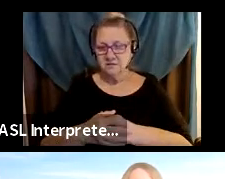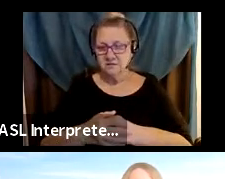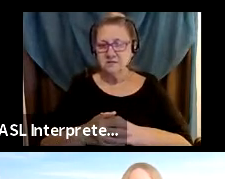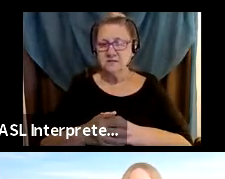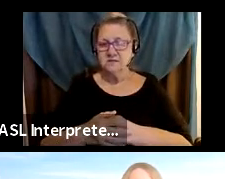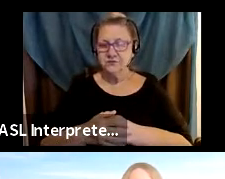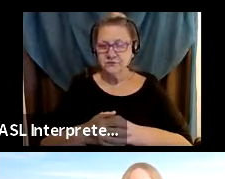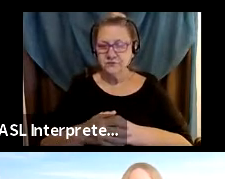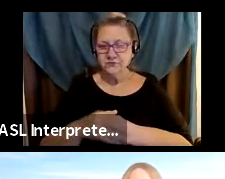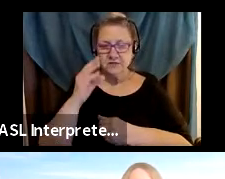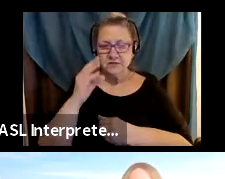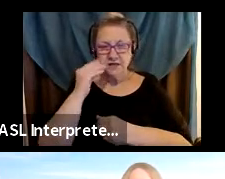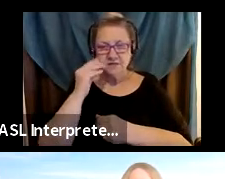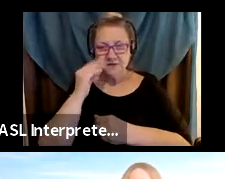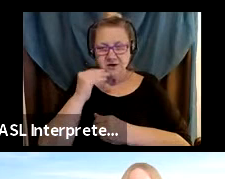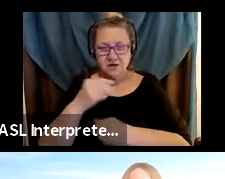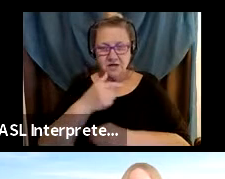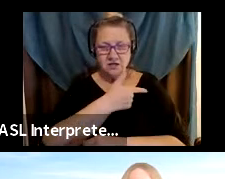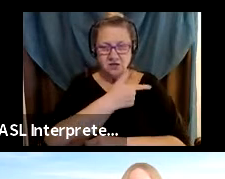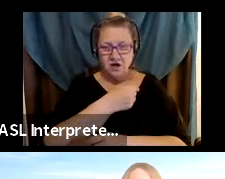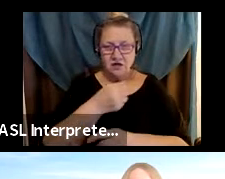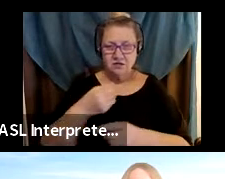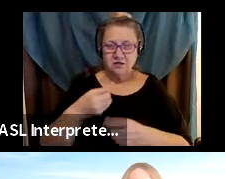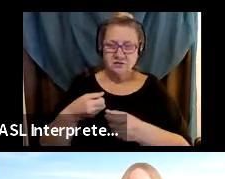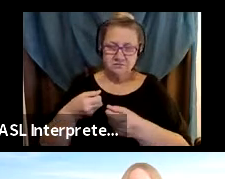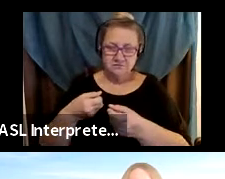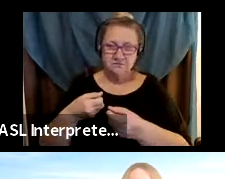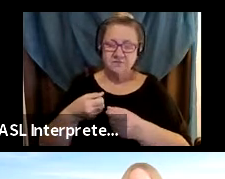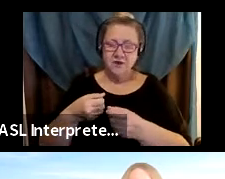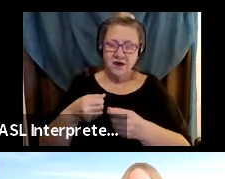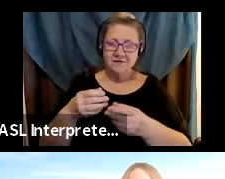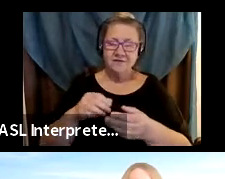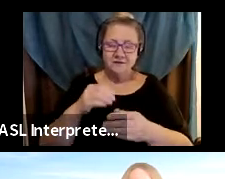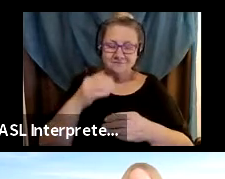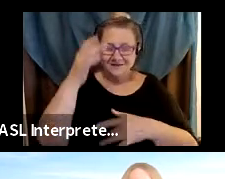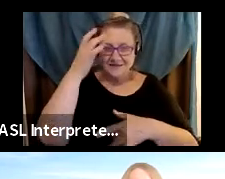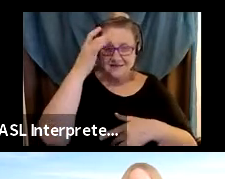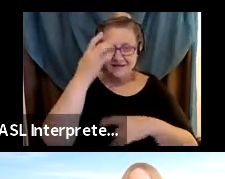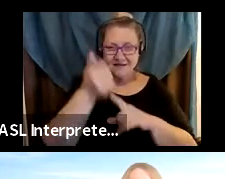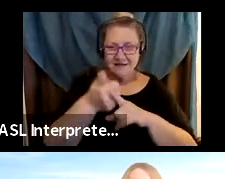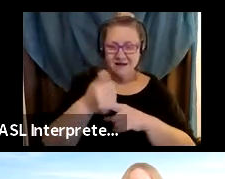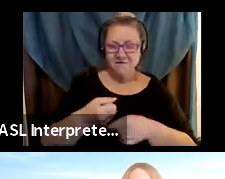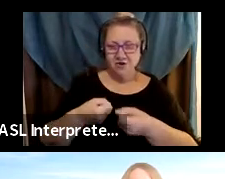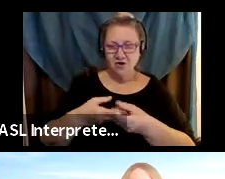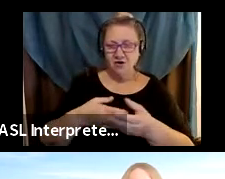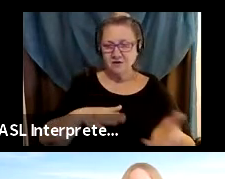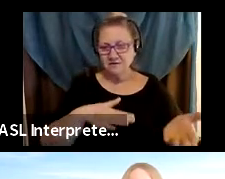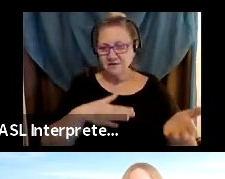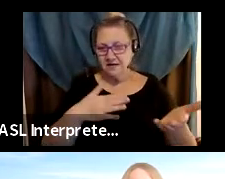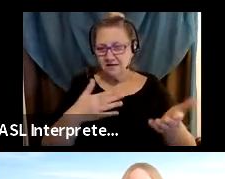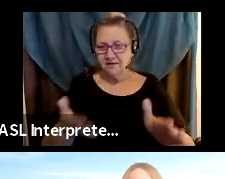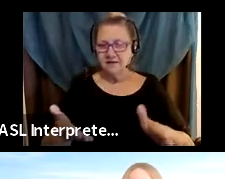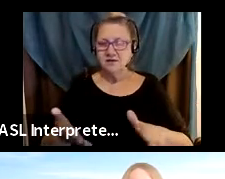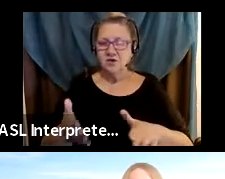they're experiencing deaths from the disease itself. So I think this is yet another really challenging